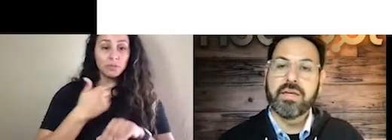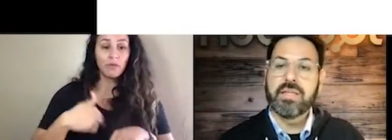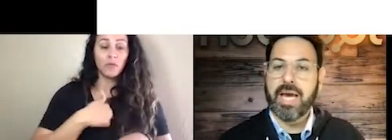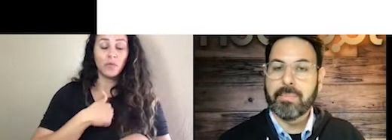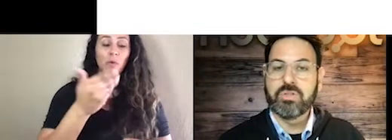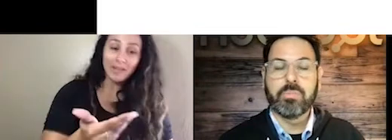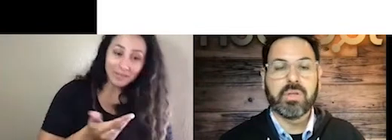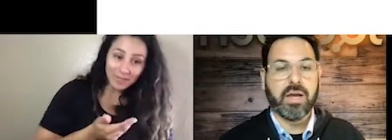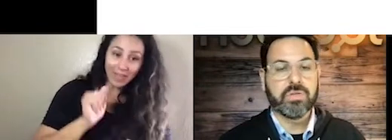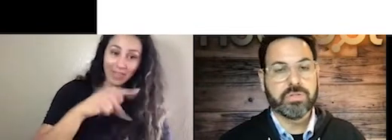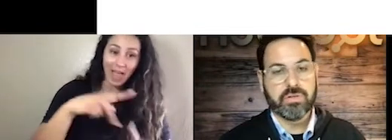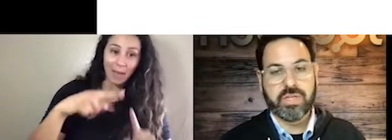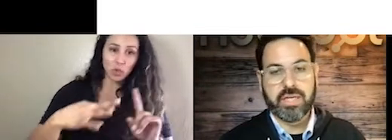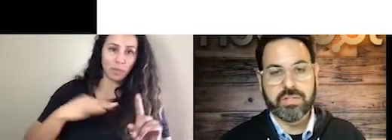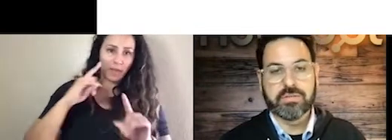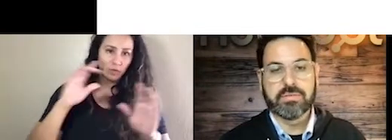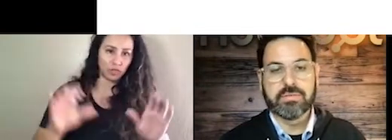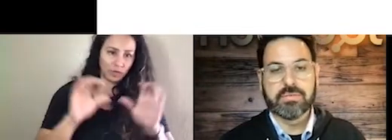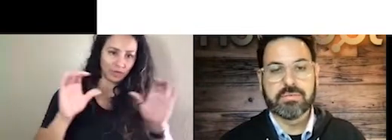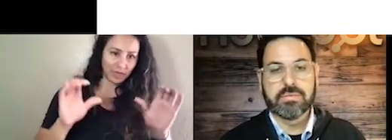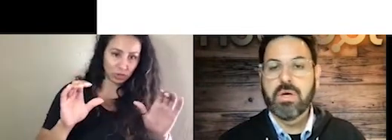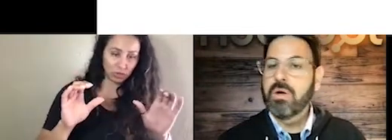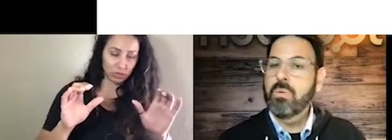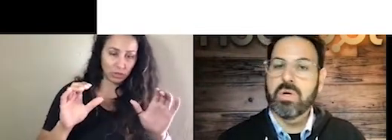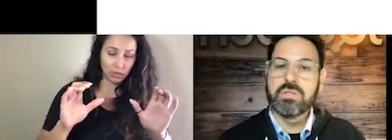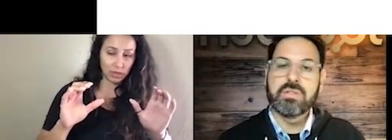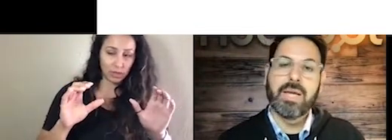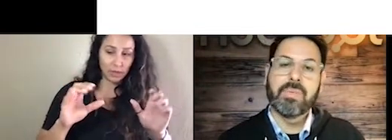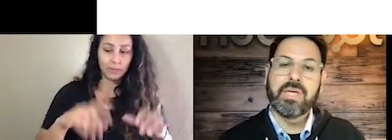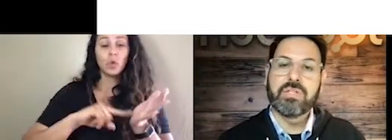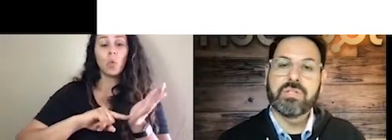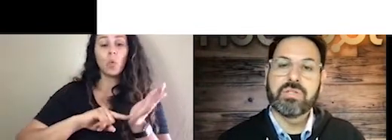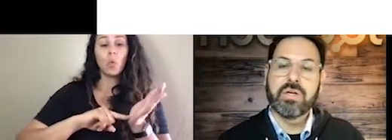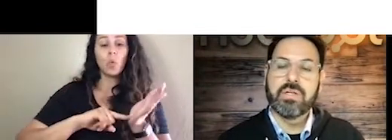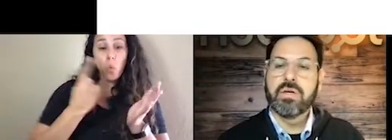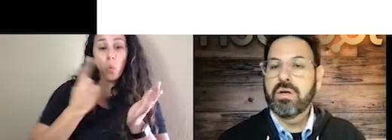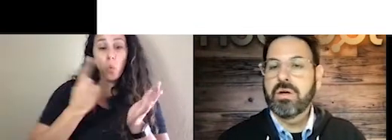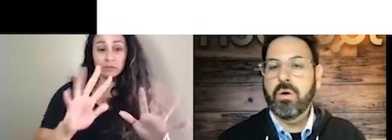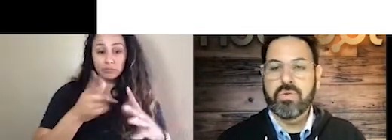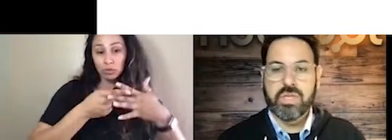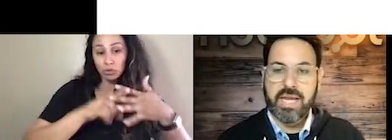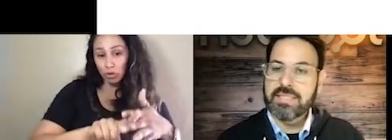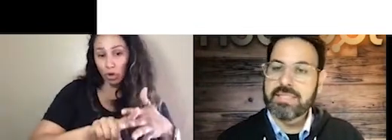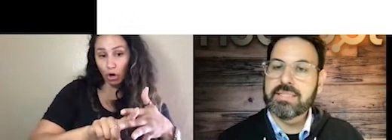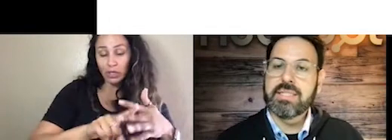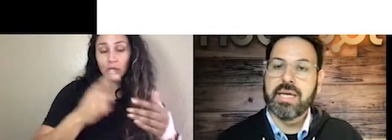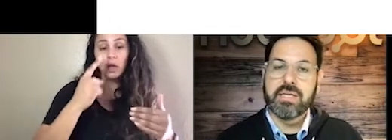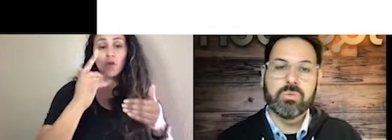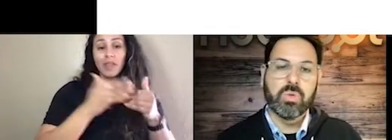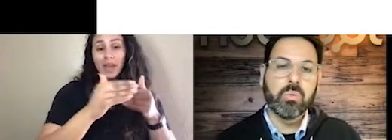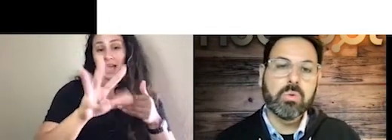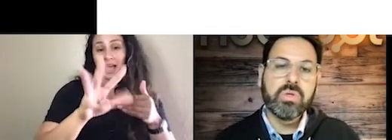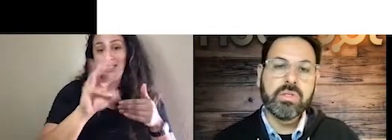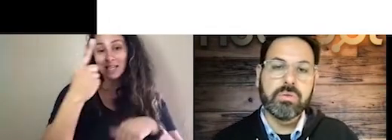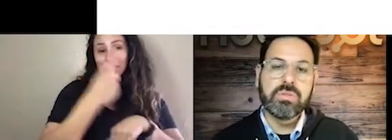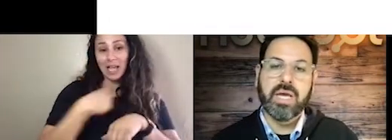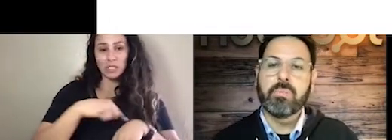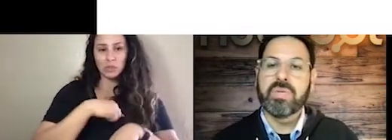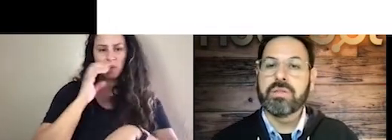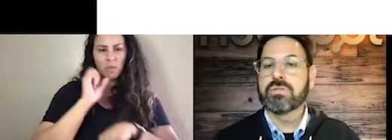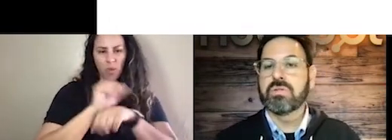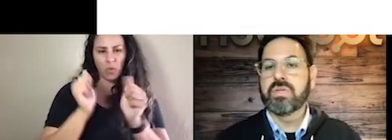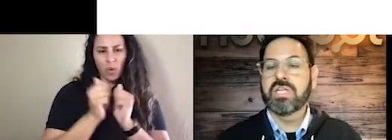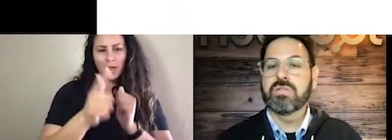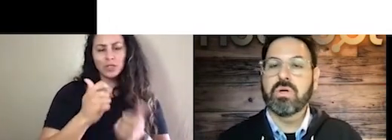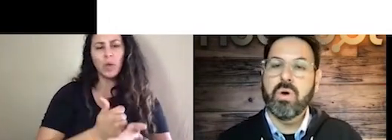invite the app to apply for certification. Once the application is started, over the next 60 days, we'll work with you to help